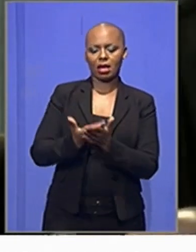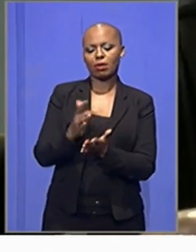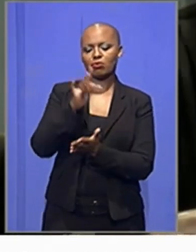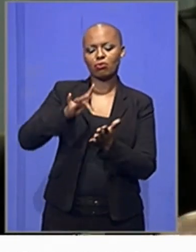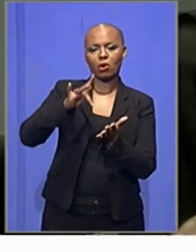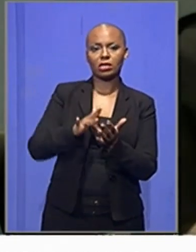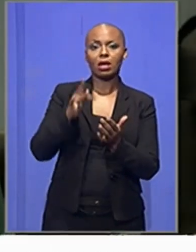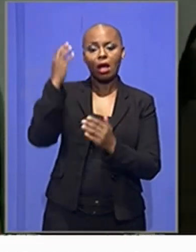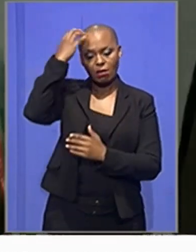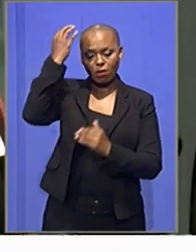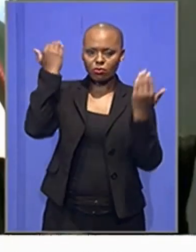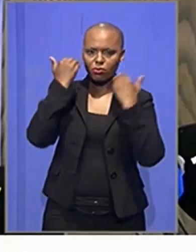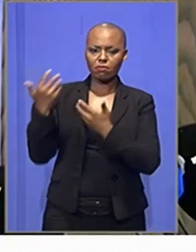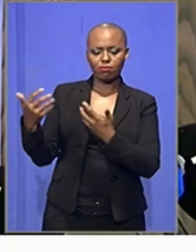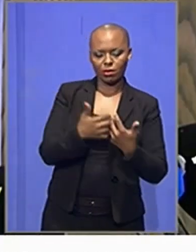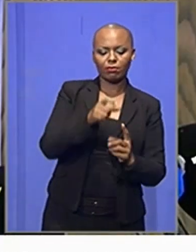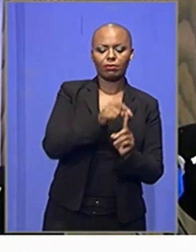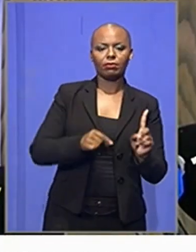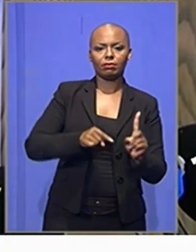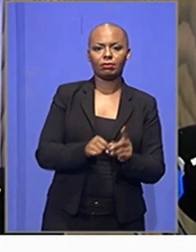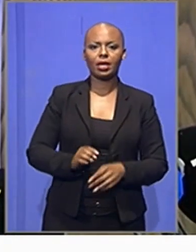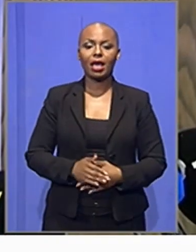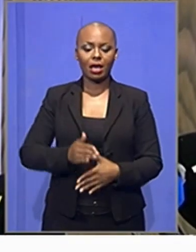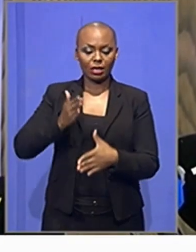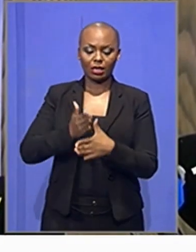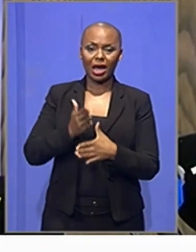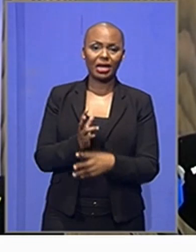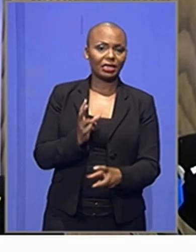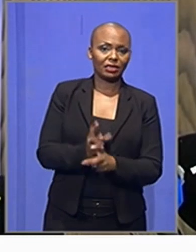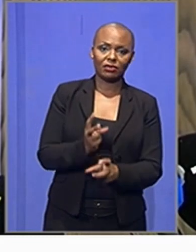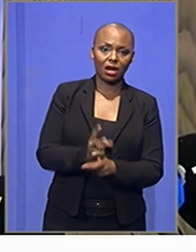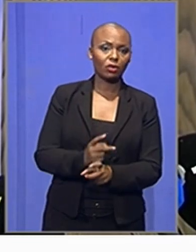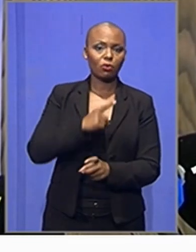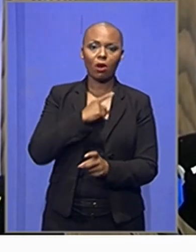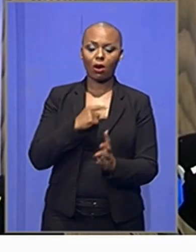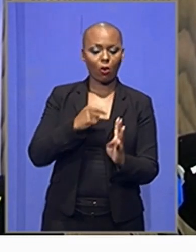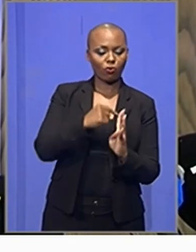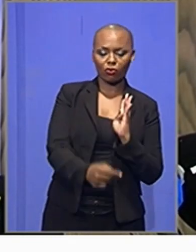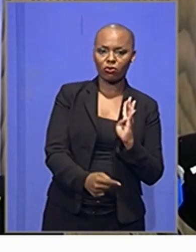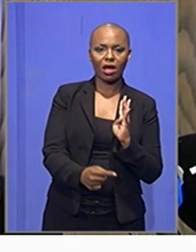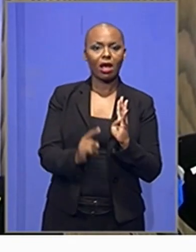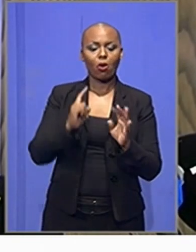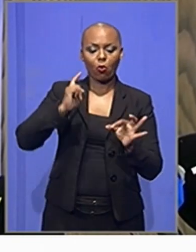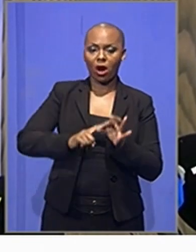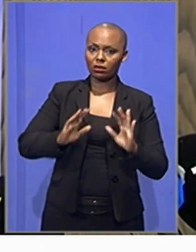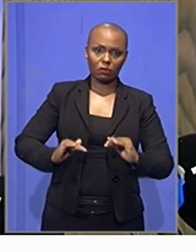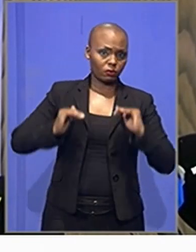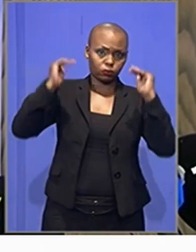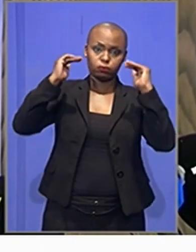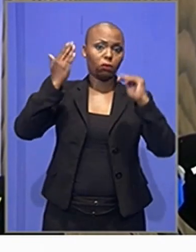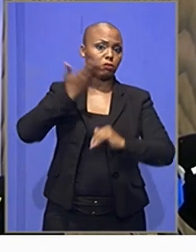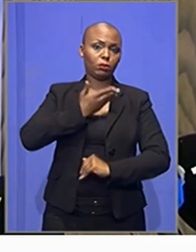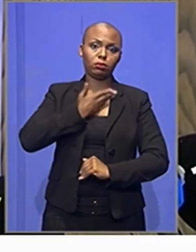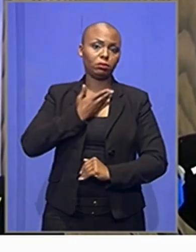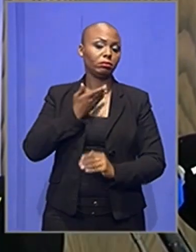molao wa motheo. What made our task difficult was exactly that the candidates were all of a high quality and